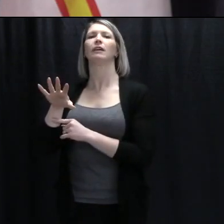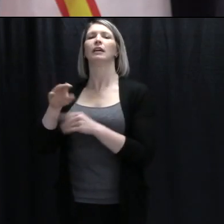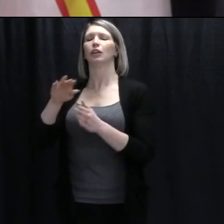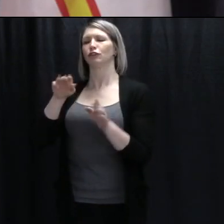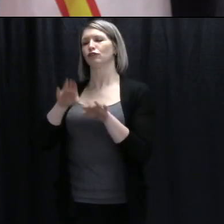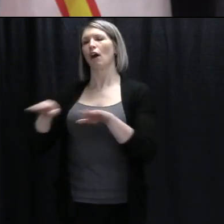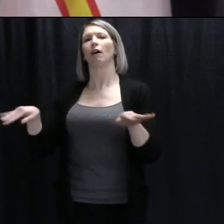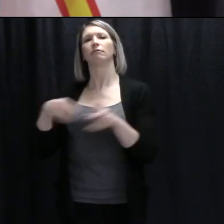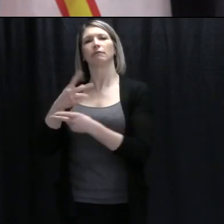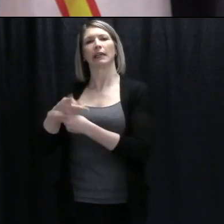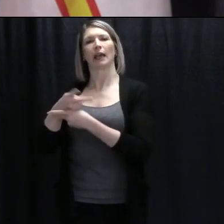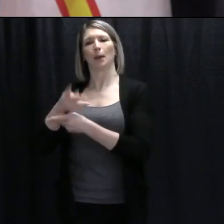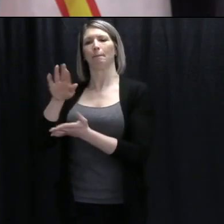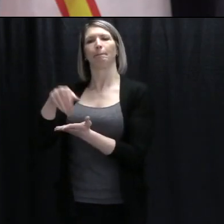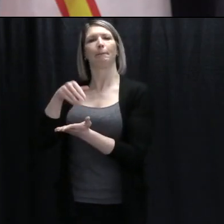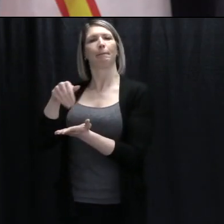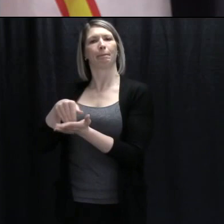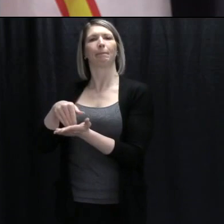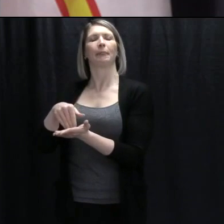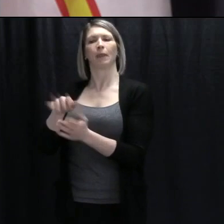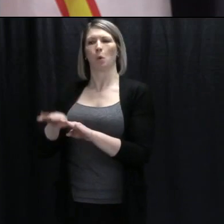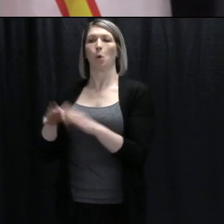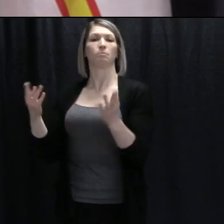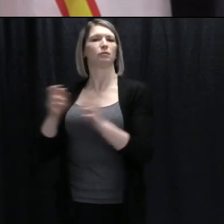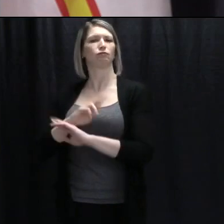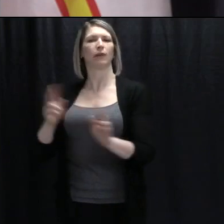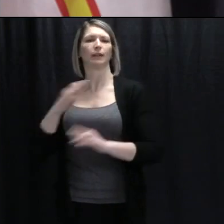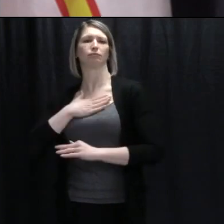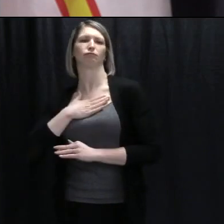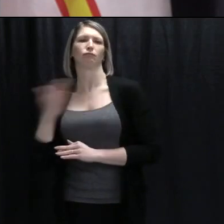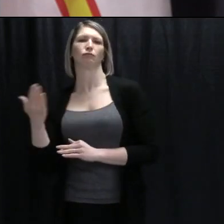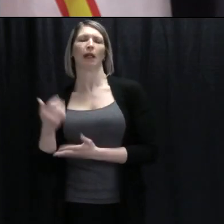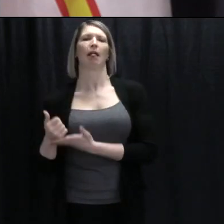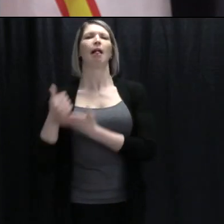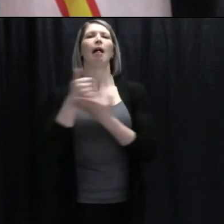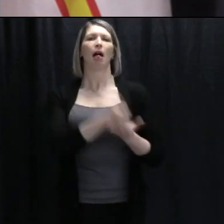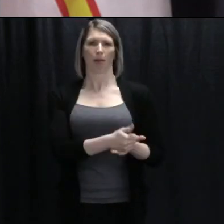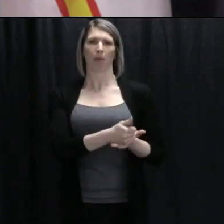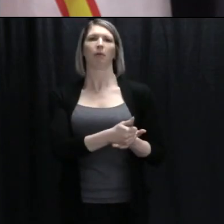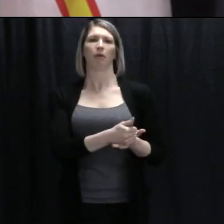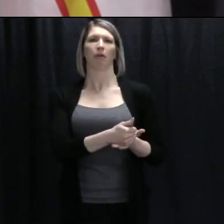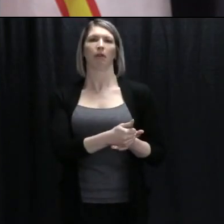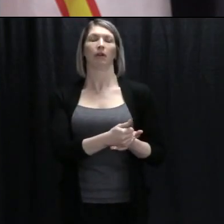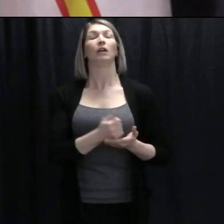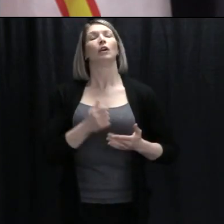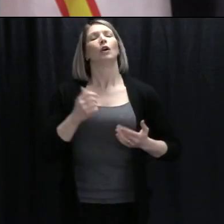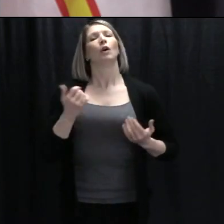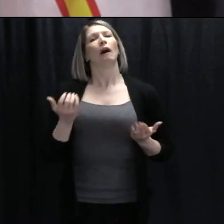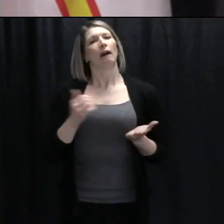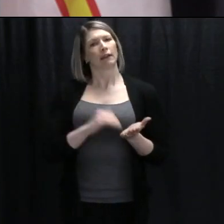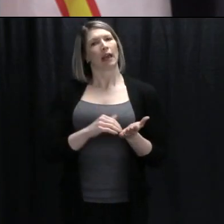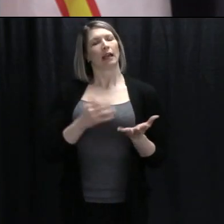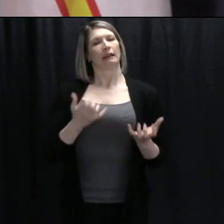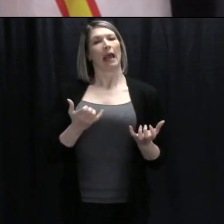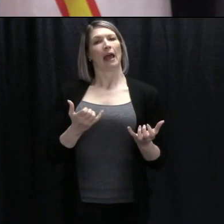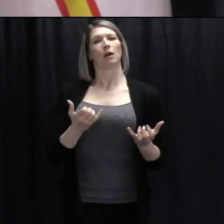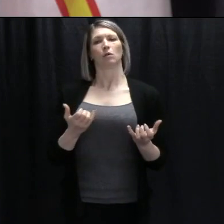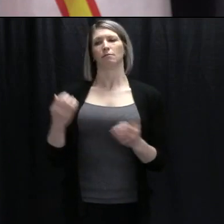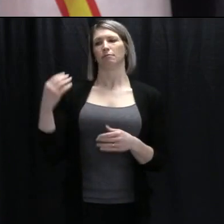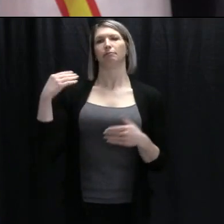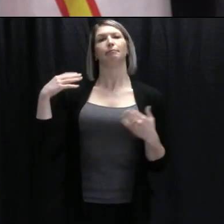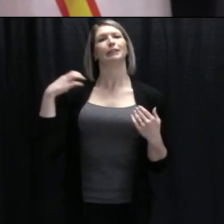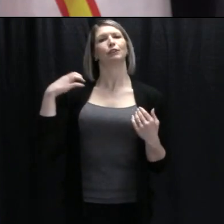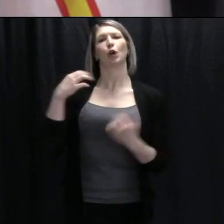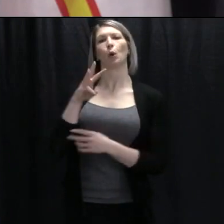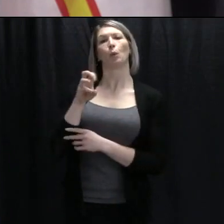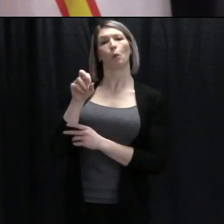and thank them for their efforts. So in keeping with that theme today, I am joined by Minister War. Of course, for our